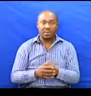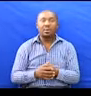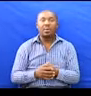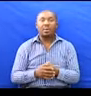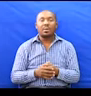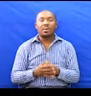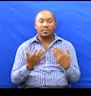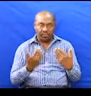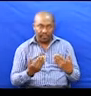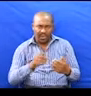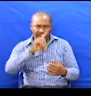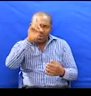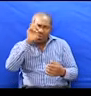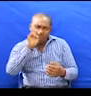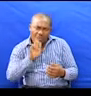as follows.